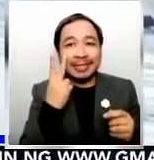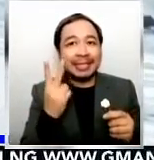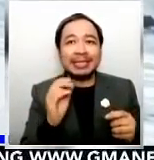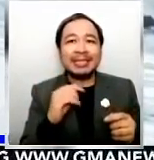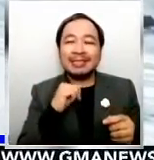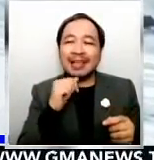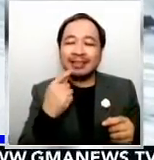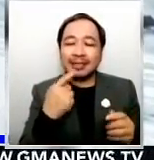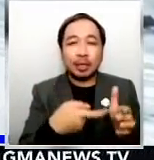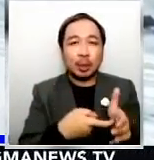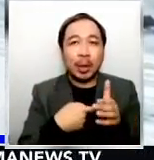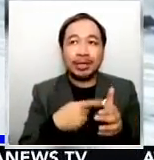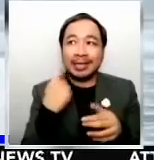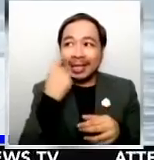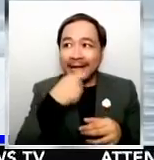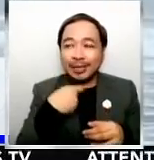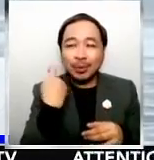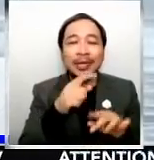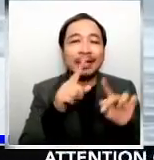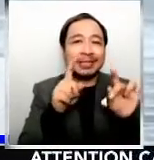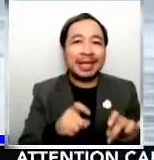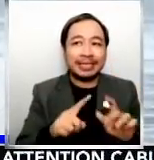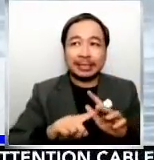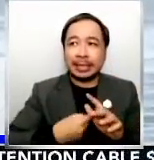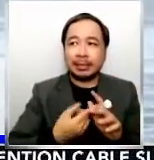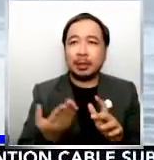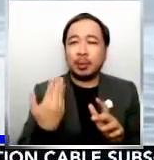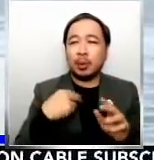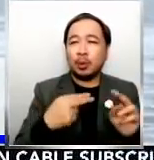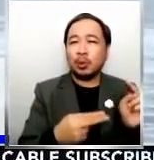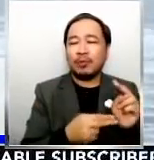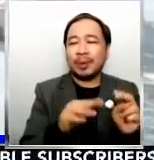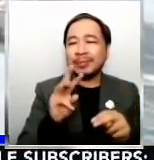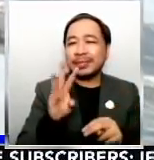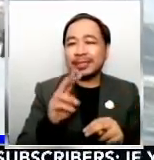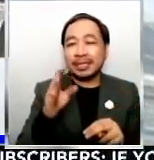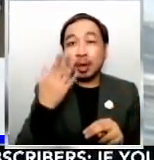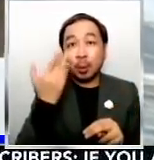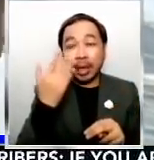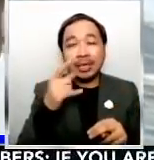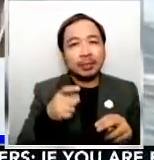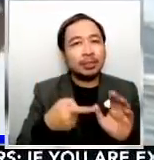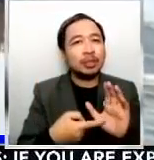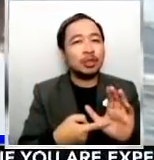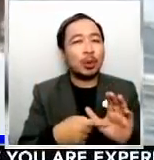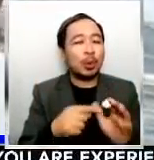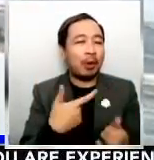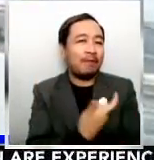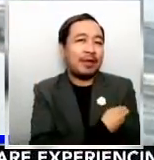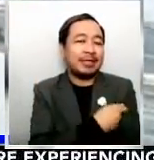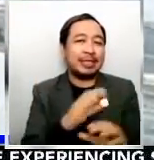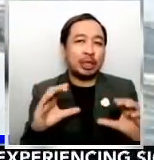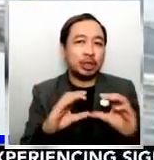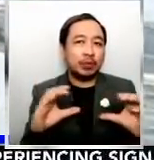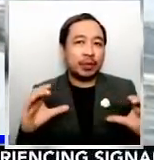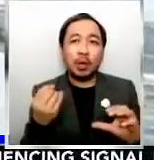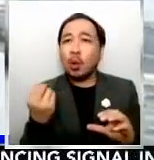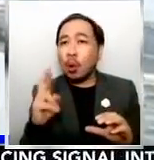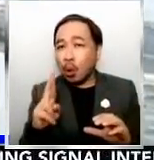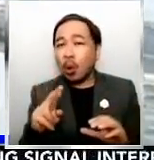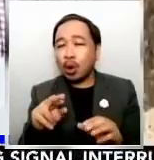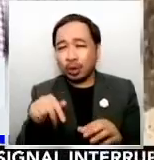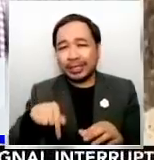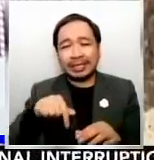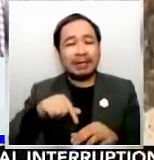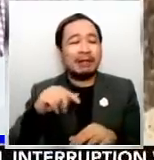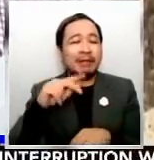required simula noong November 16, basta't may maipresentang vaccination certificate o locally issued vaccination card with verifiable QR